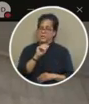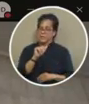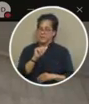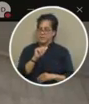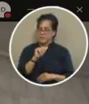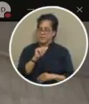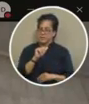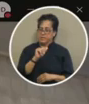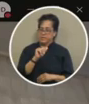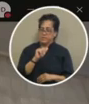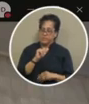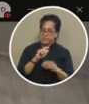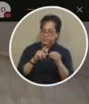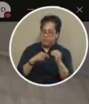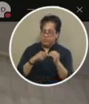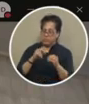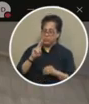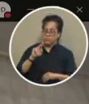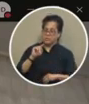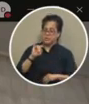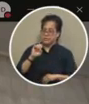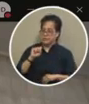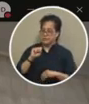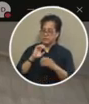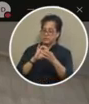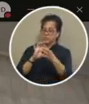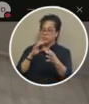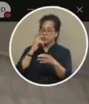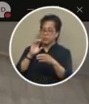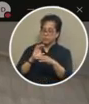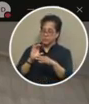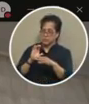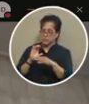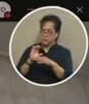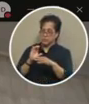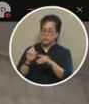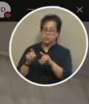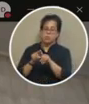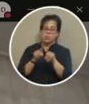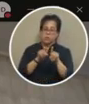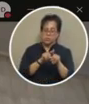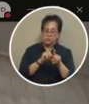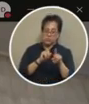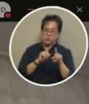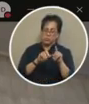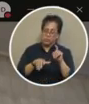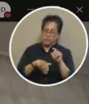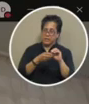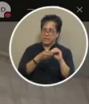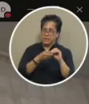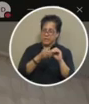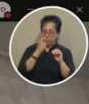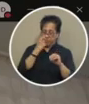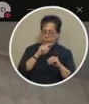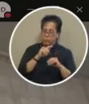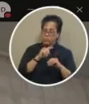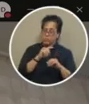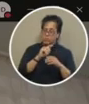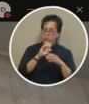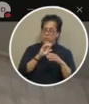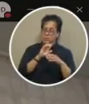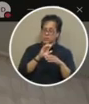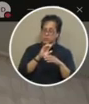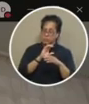ordinance regarding utility disconnection for commercial. And then we are also adding that for